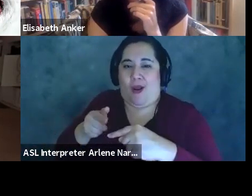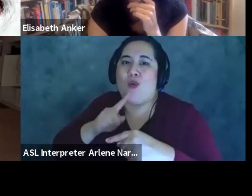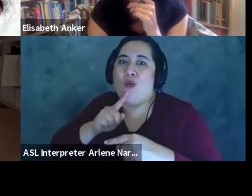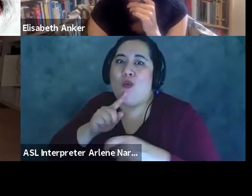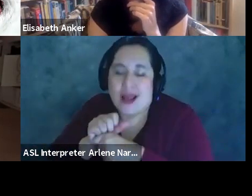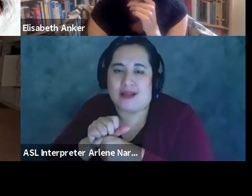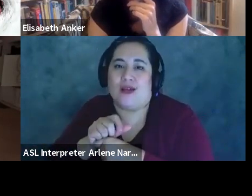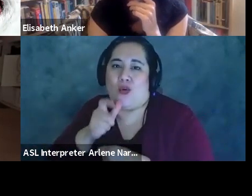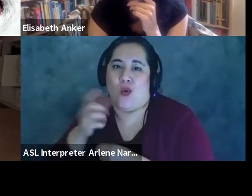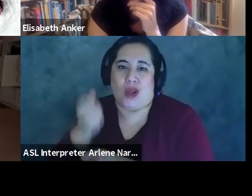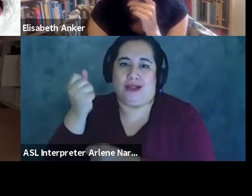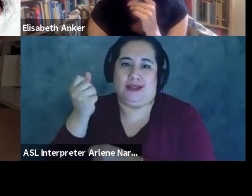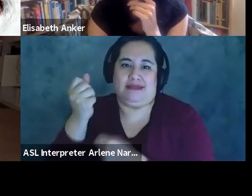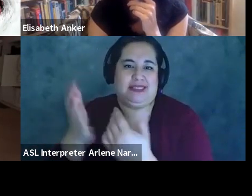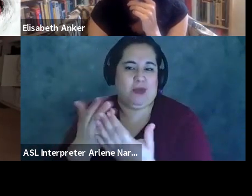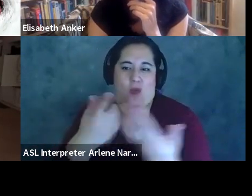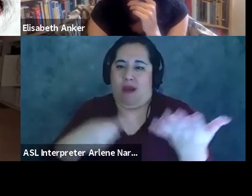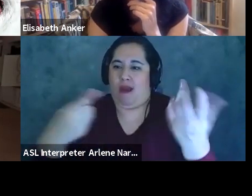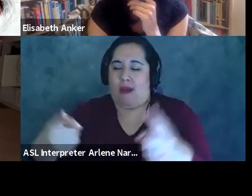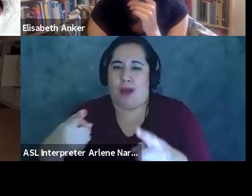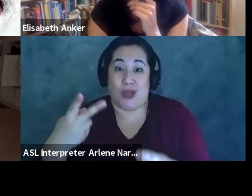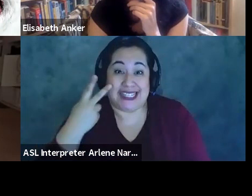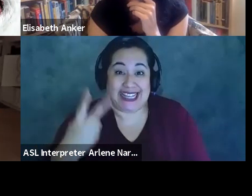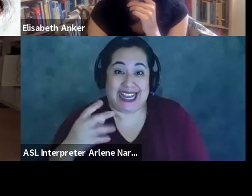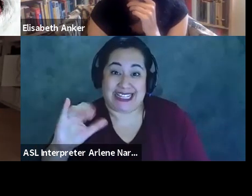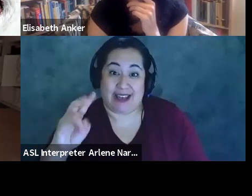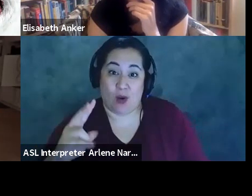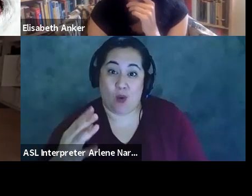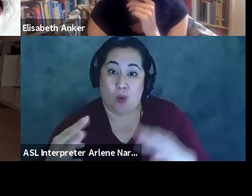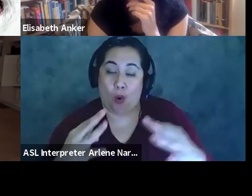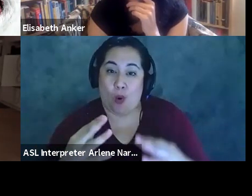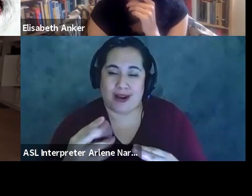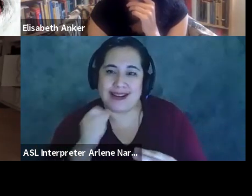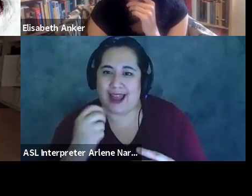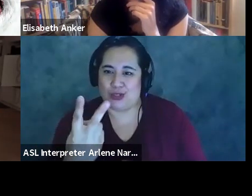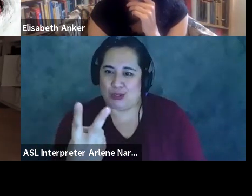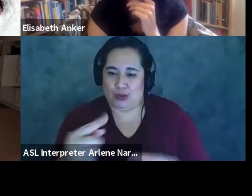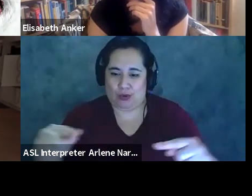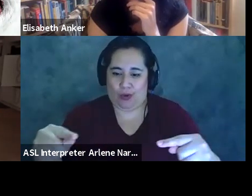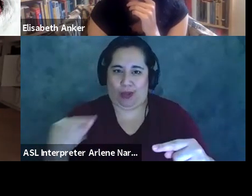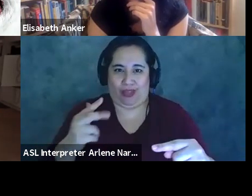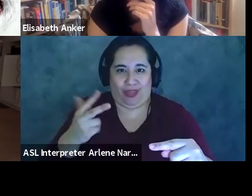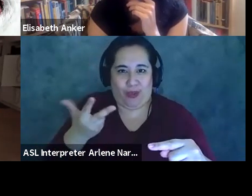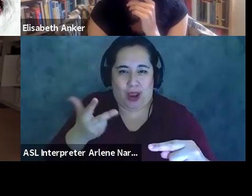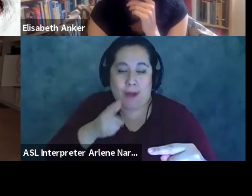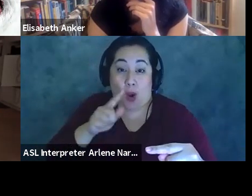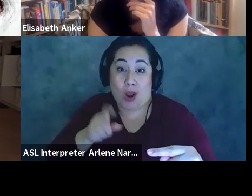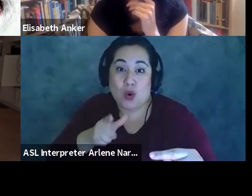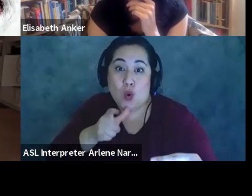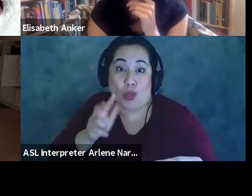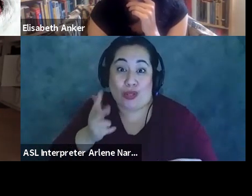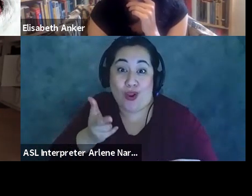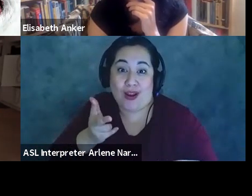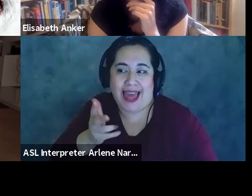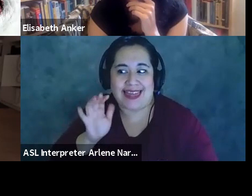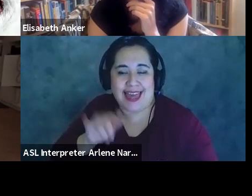maybe seeing civil war as three rather than two, but the question, of course, is who is the third? And I think that would be the question we can perhaps open